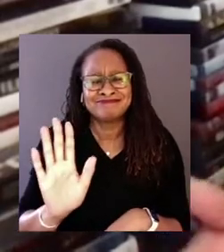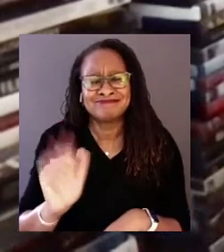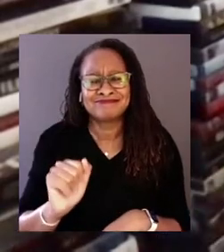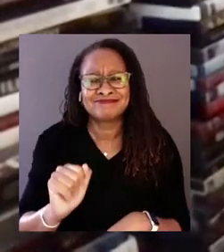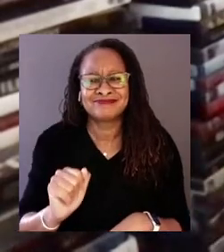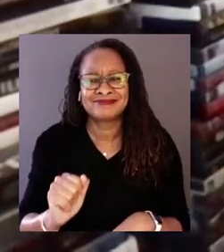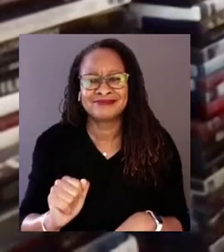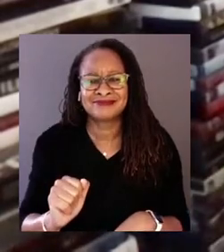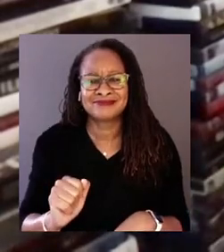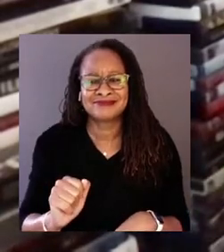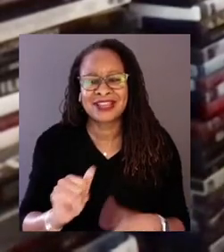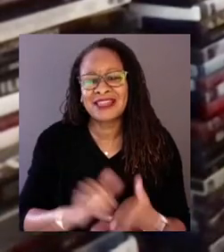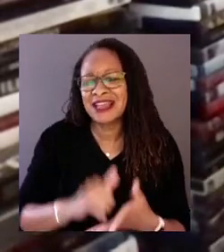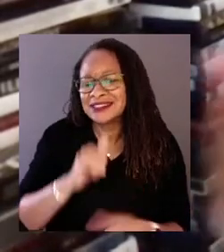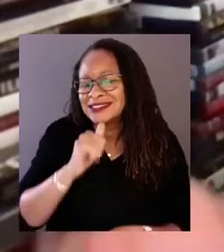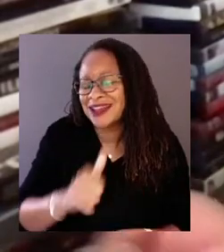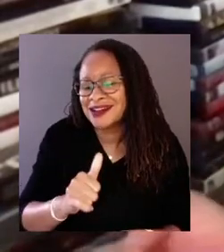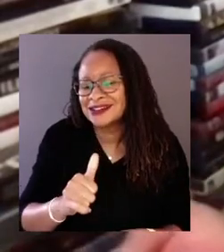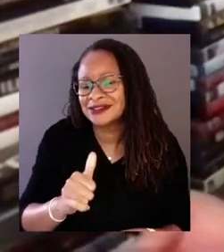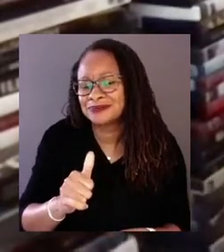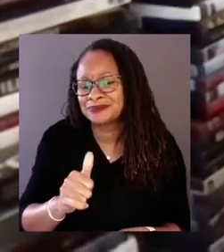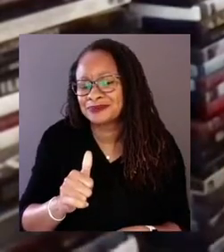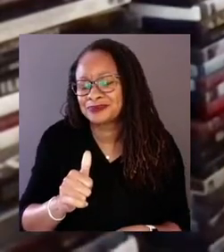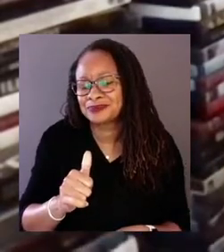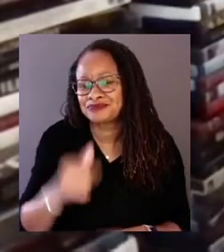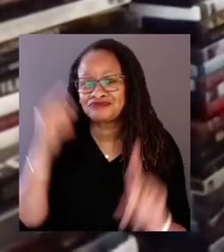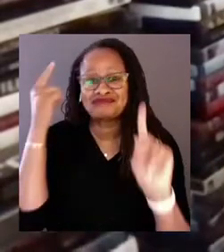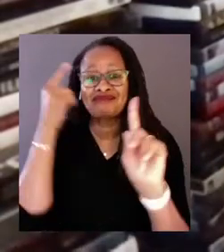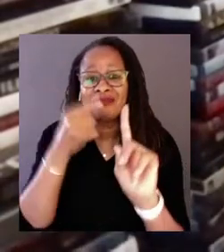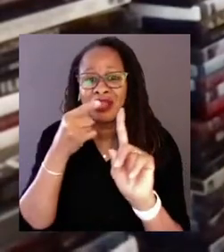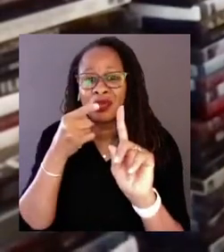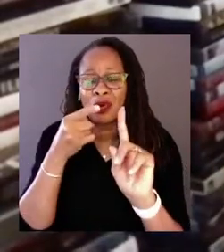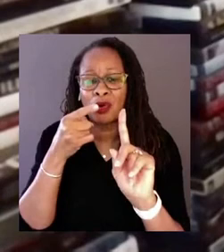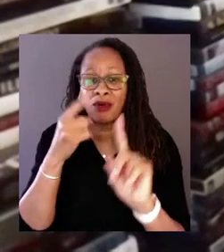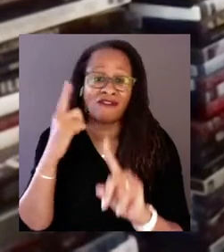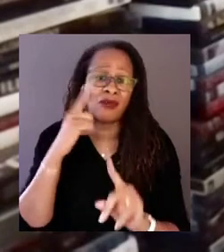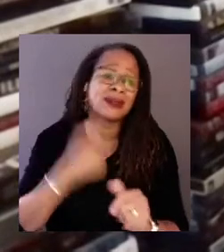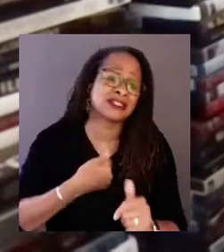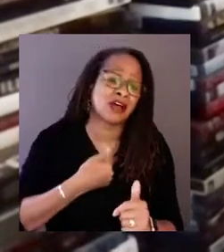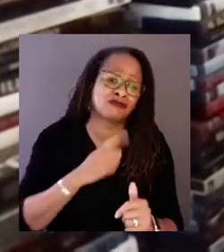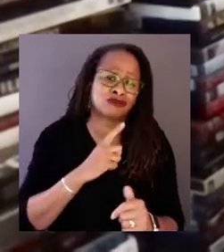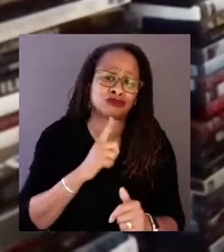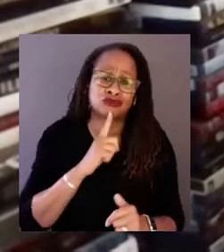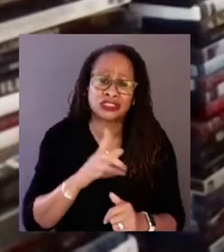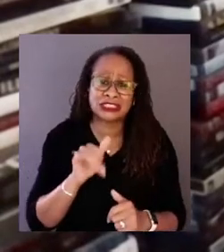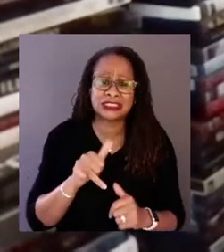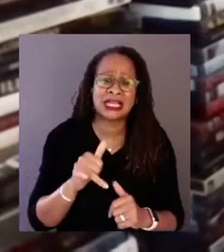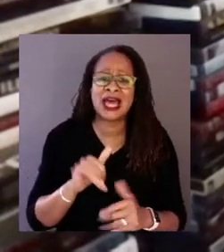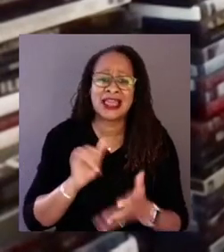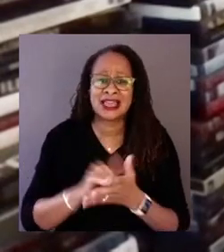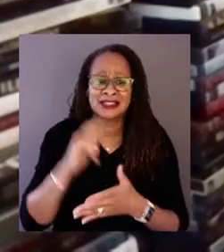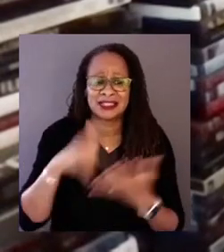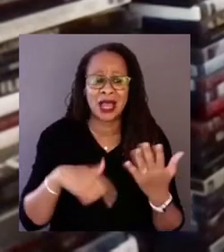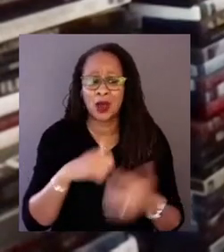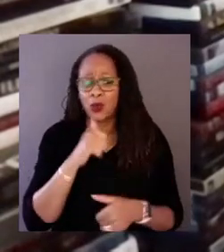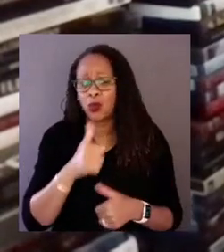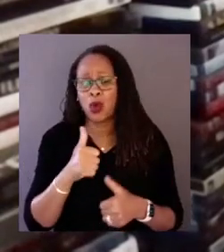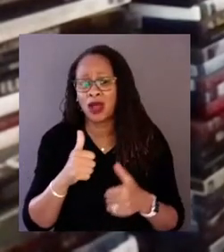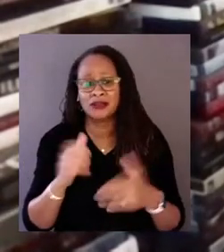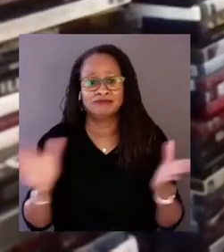but that isn't the goal of me, at least for me. That's not what drives me to make films at the end of the